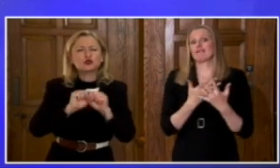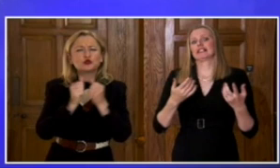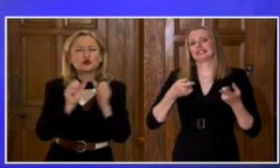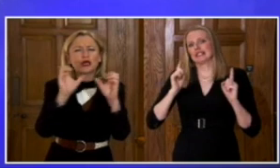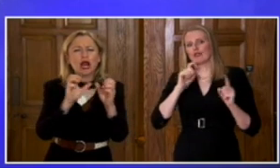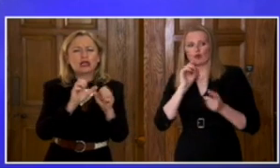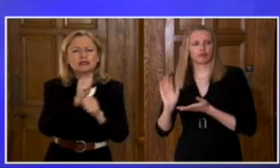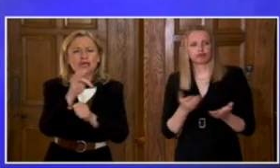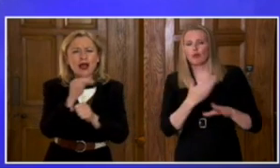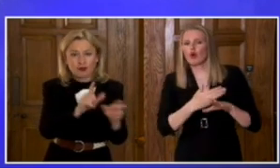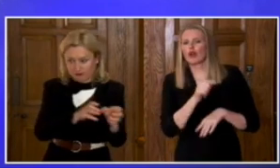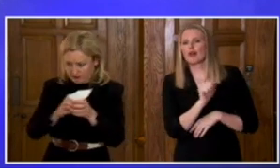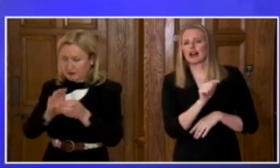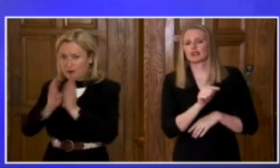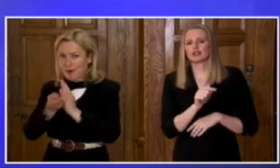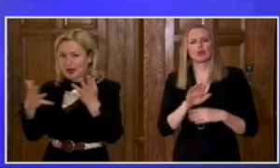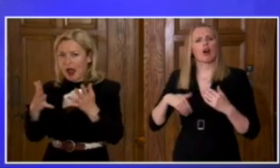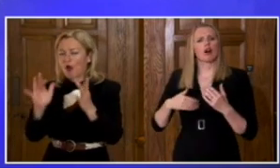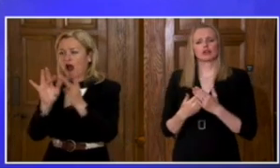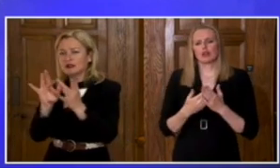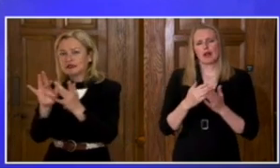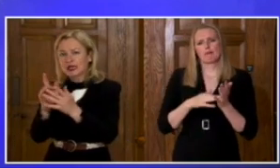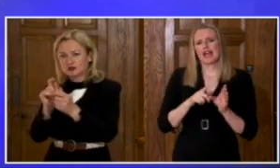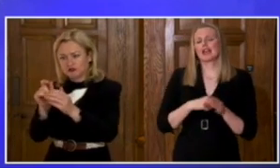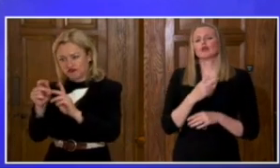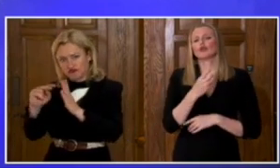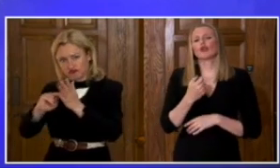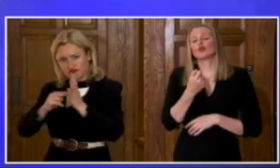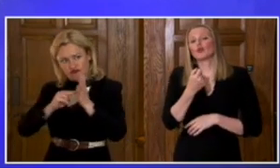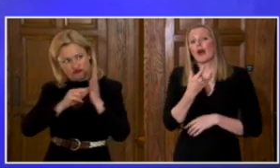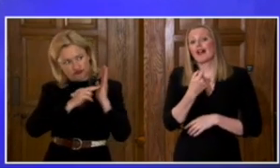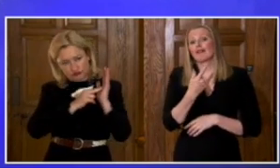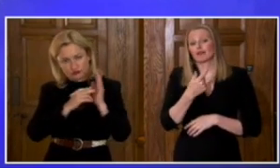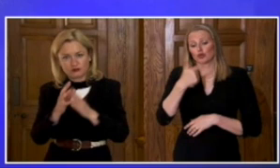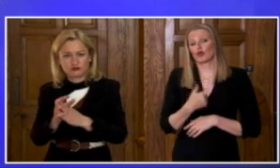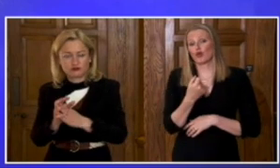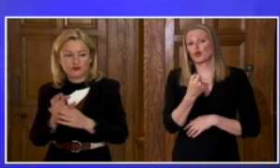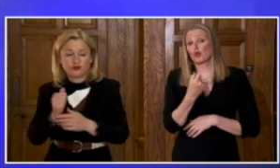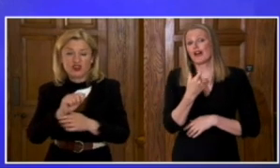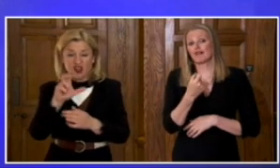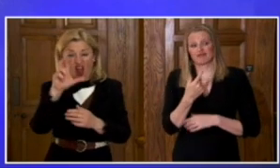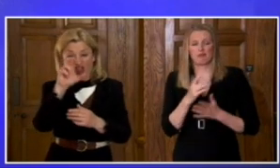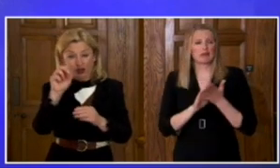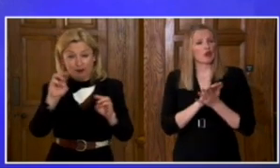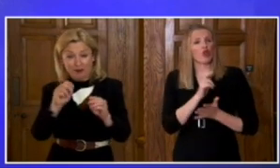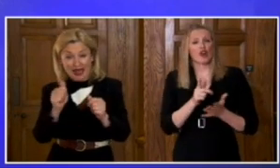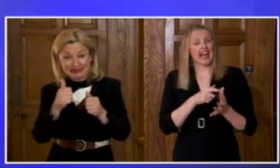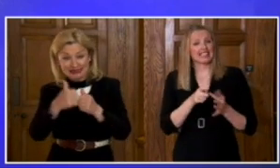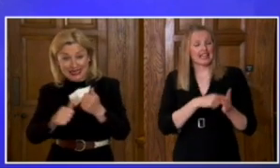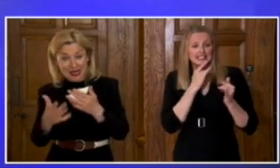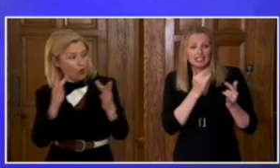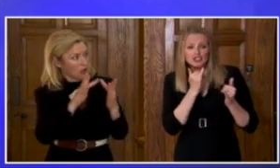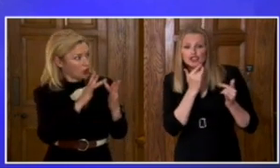to the 25th of May, 212 cases were contact traced, an average of 30 per day. In an